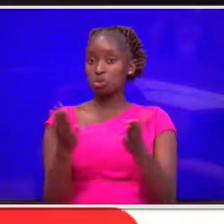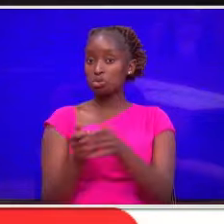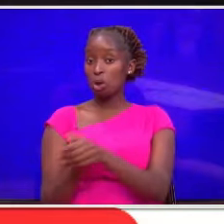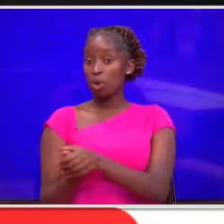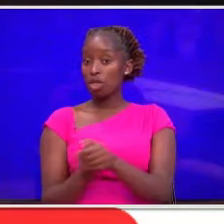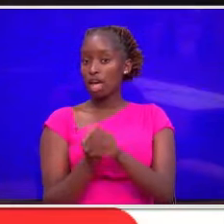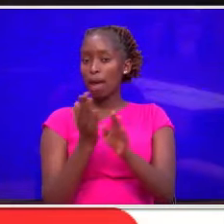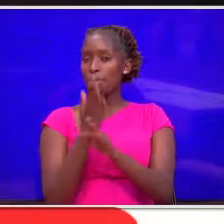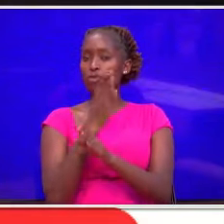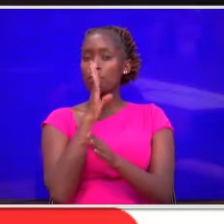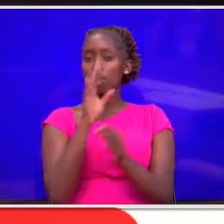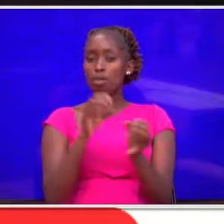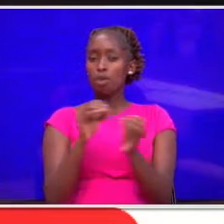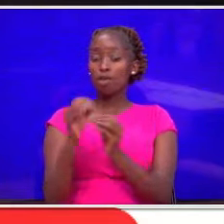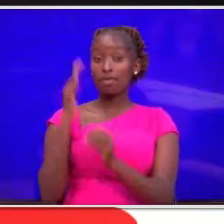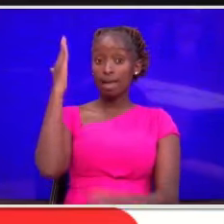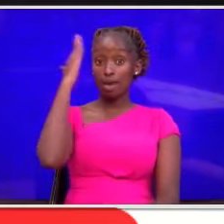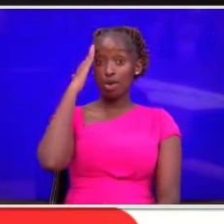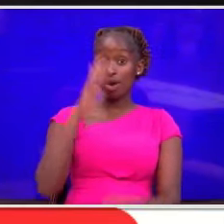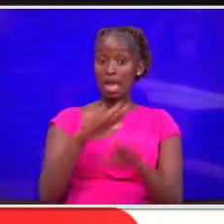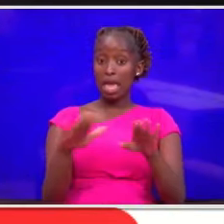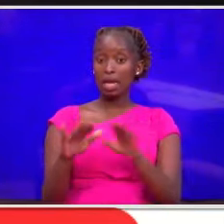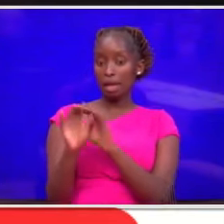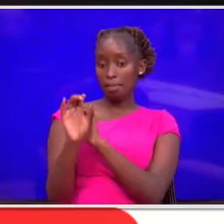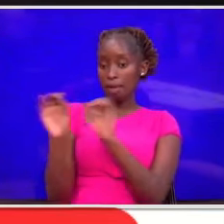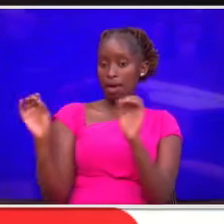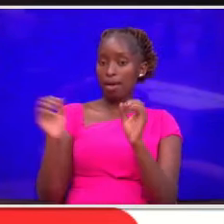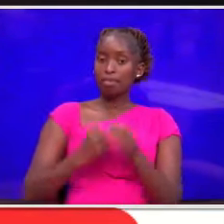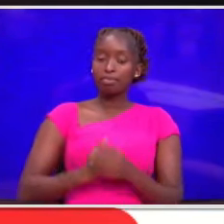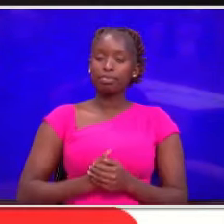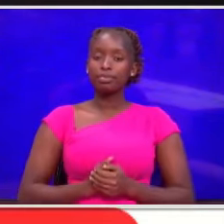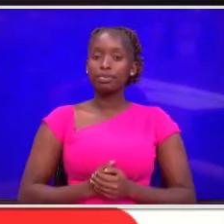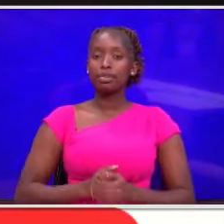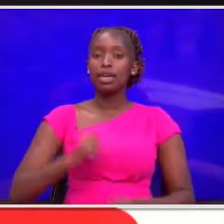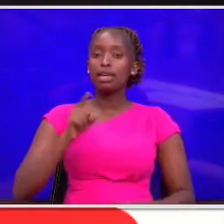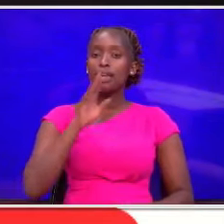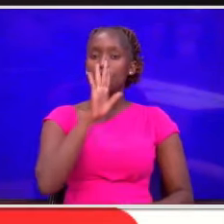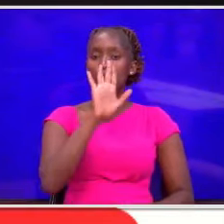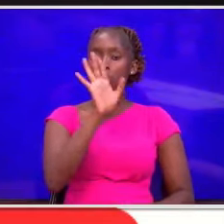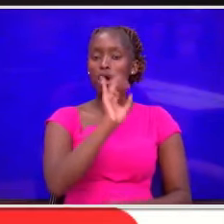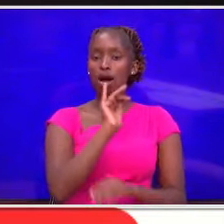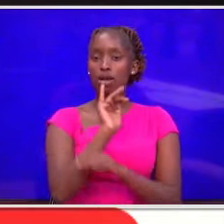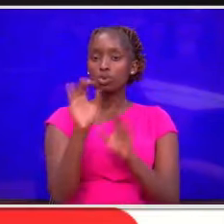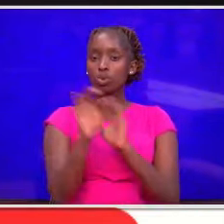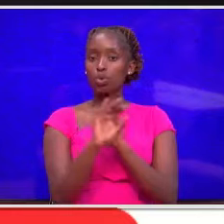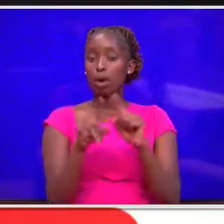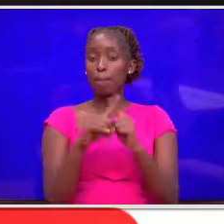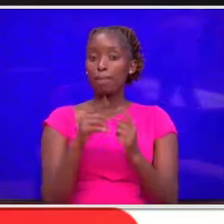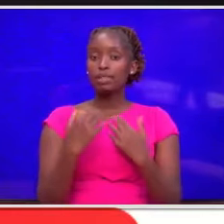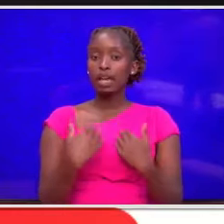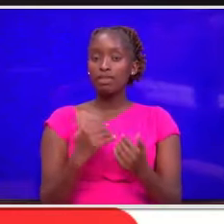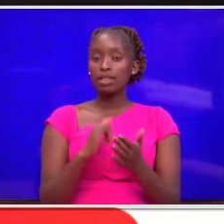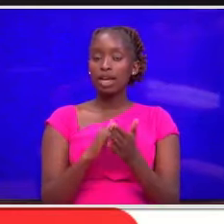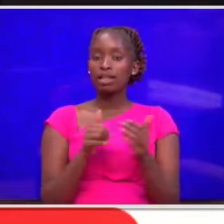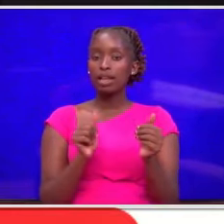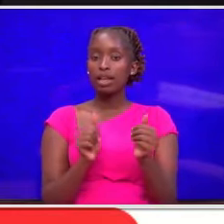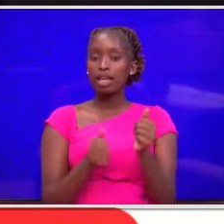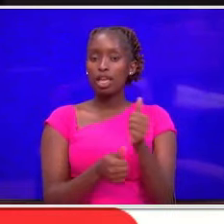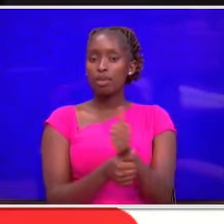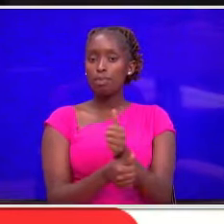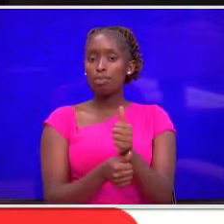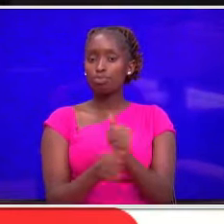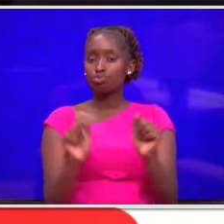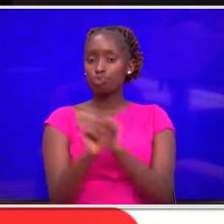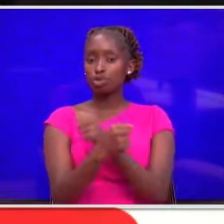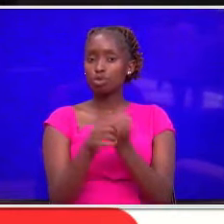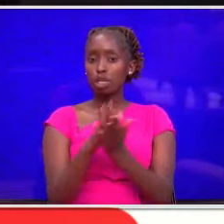place. And it shouldn't even be a request. It is a demand that he be released, because an insult cannot put you in danger in the